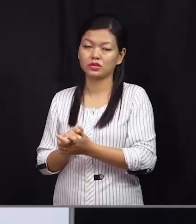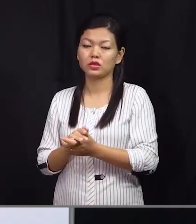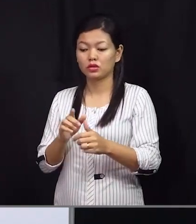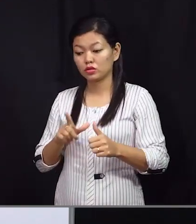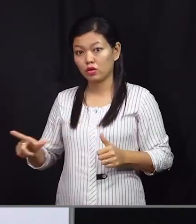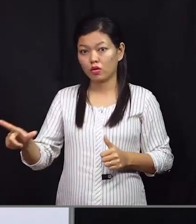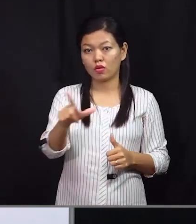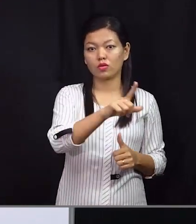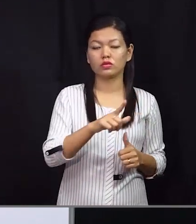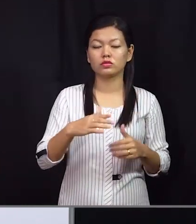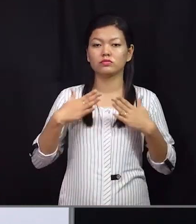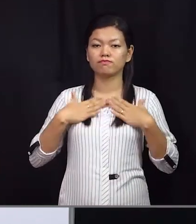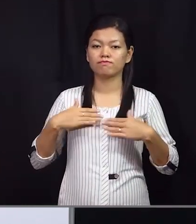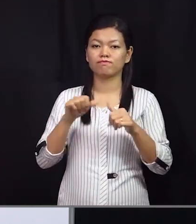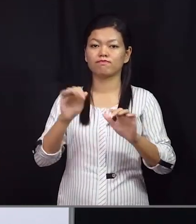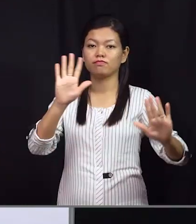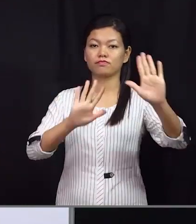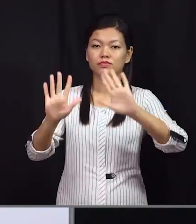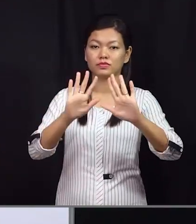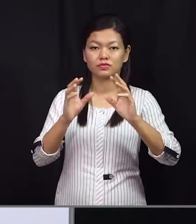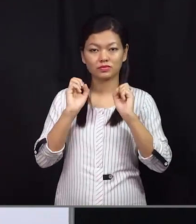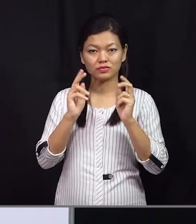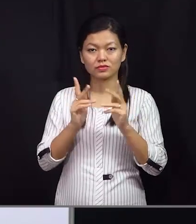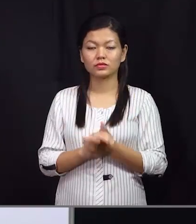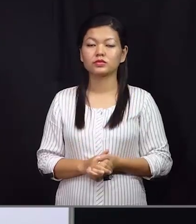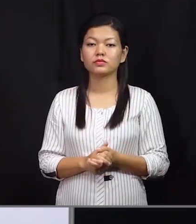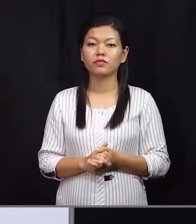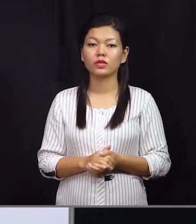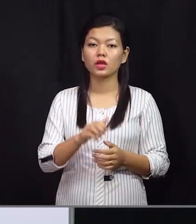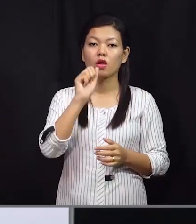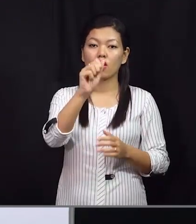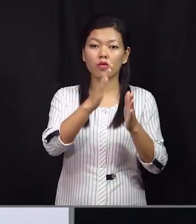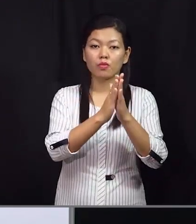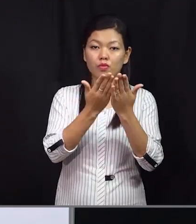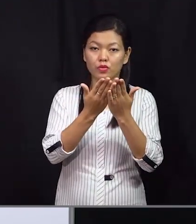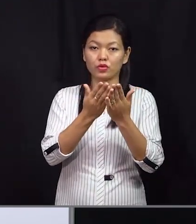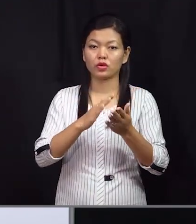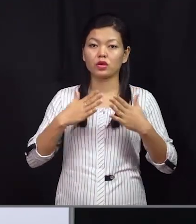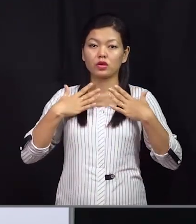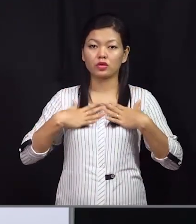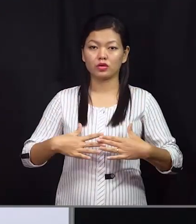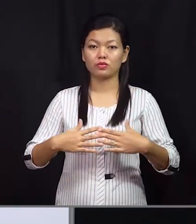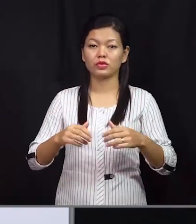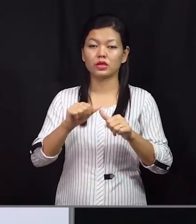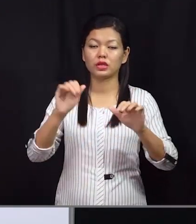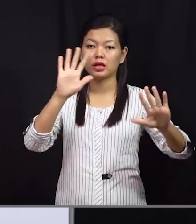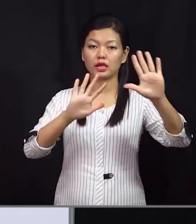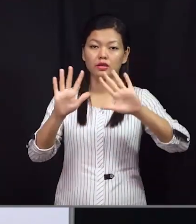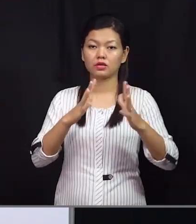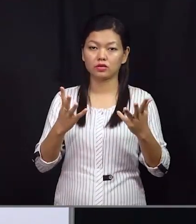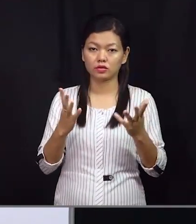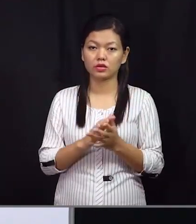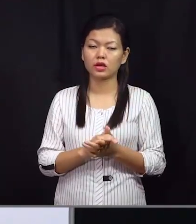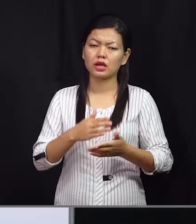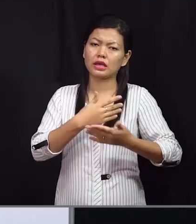okay? So in your textbook, human activities means any activities that a human being performs in order to fulfill